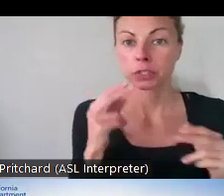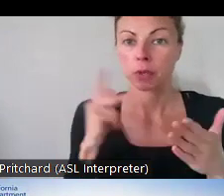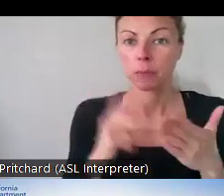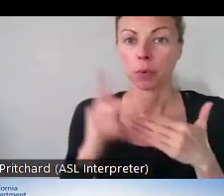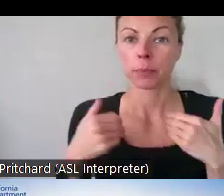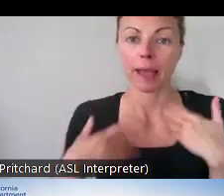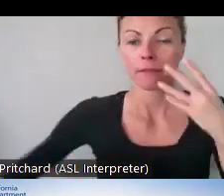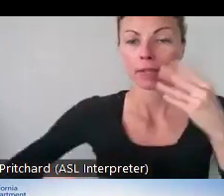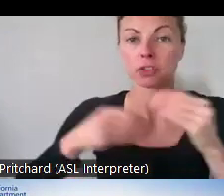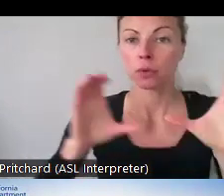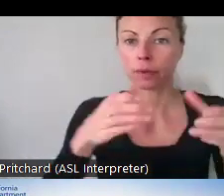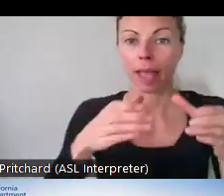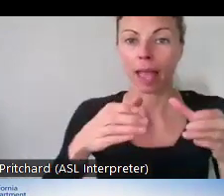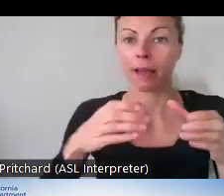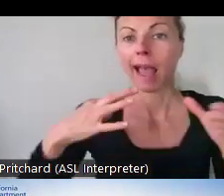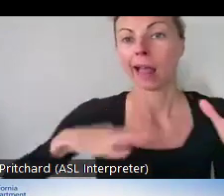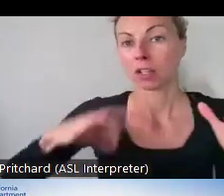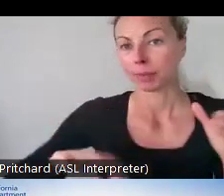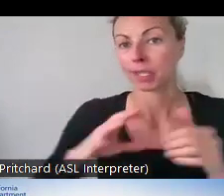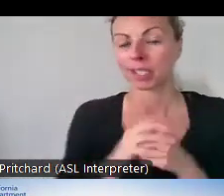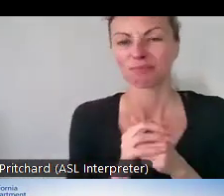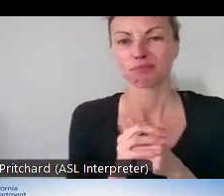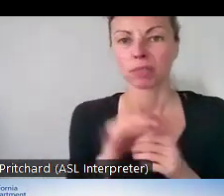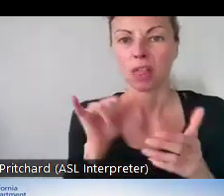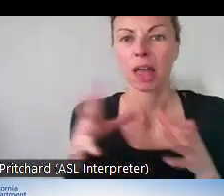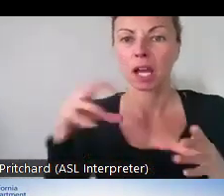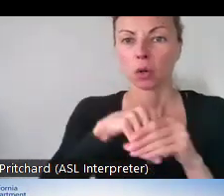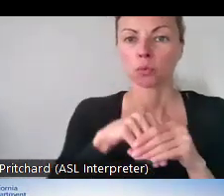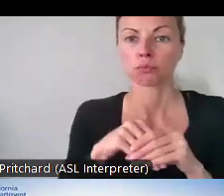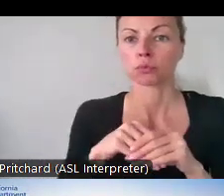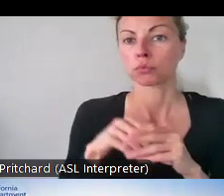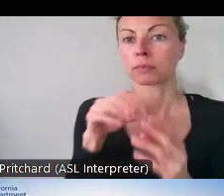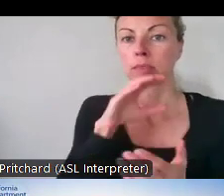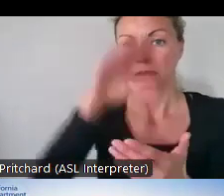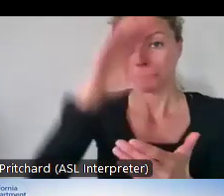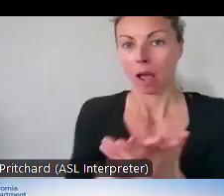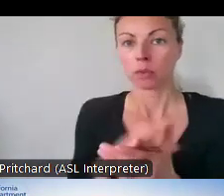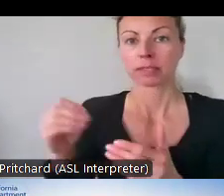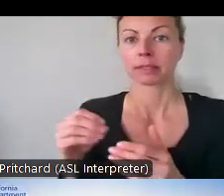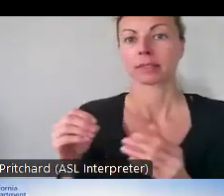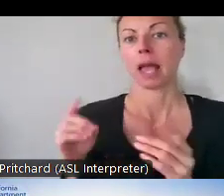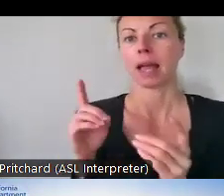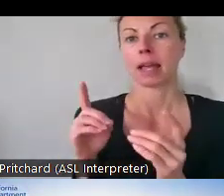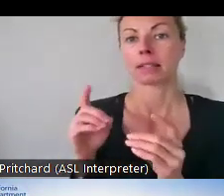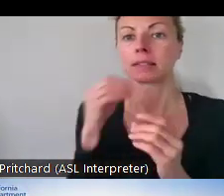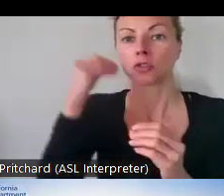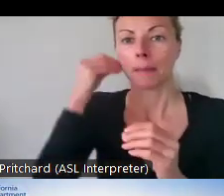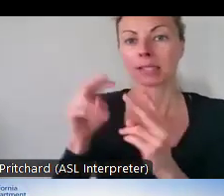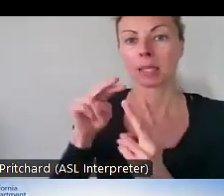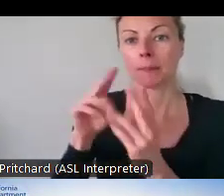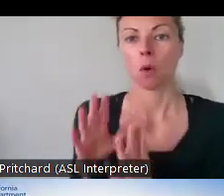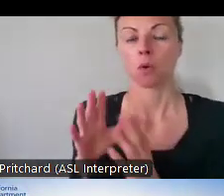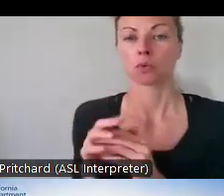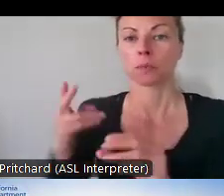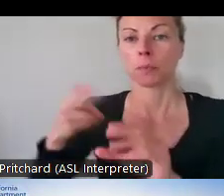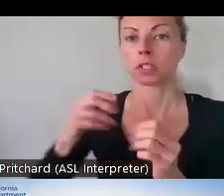additional category of eligibility. And this includes spouse and domestic partners of someone who is participating in the